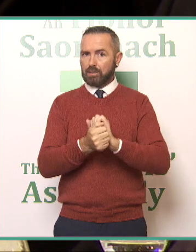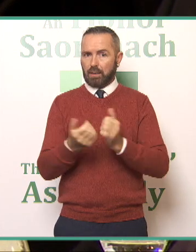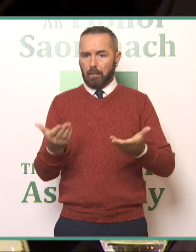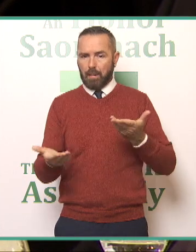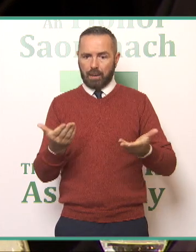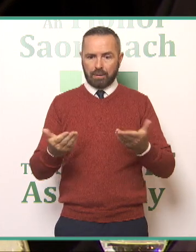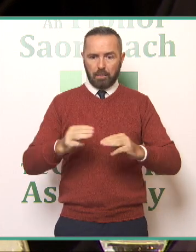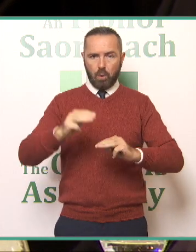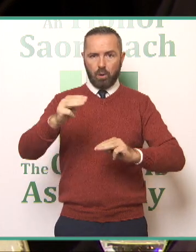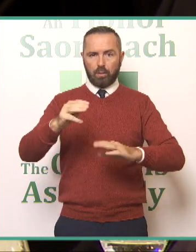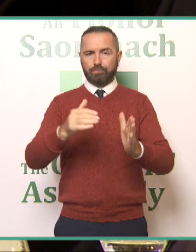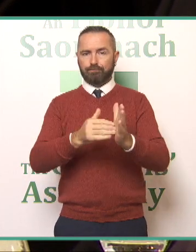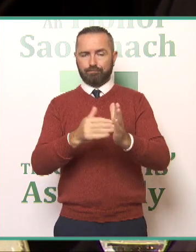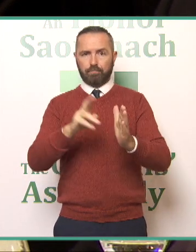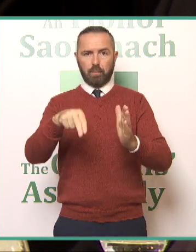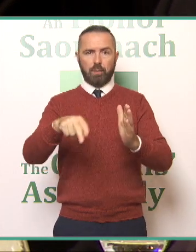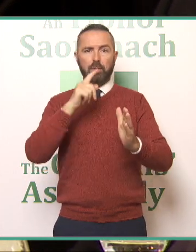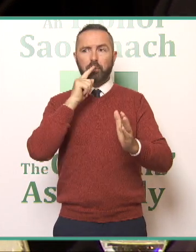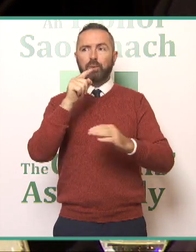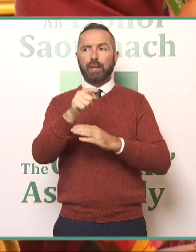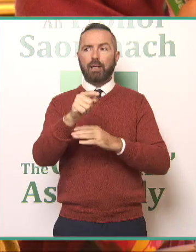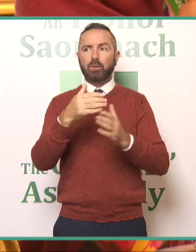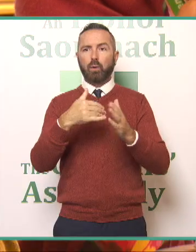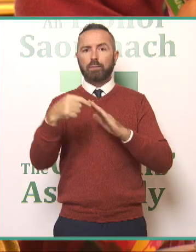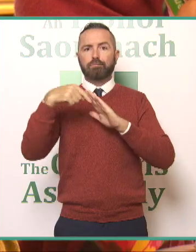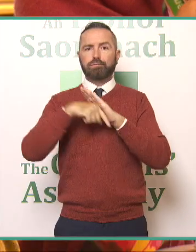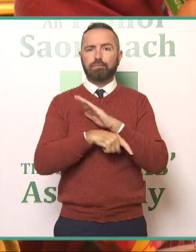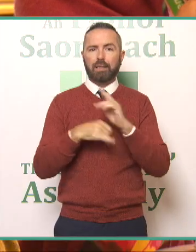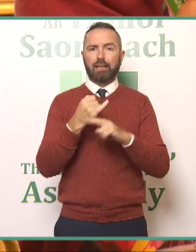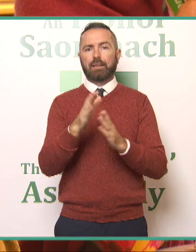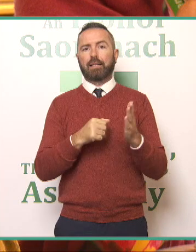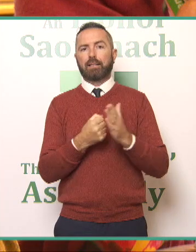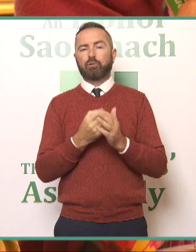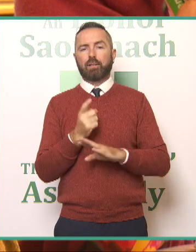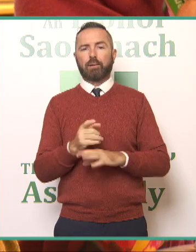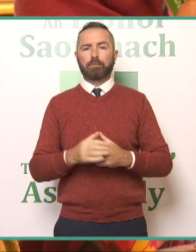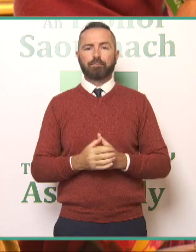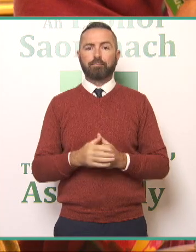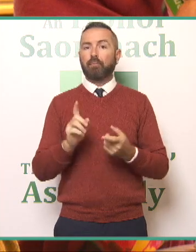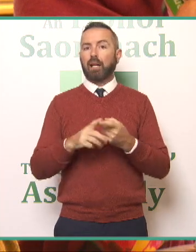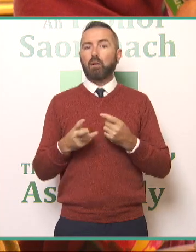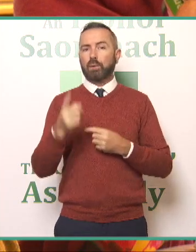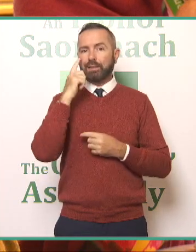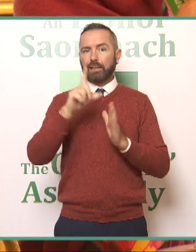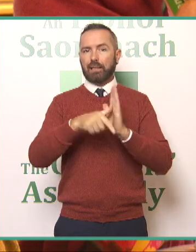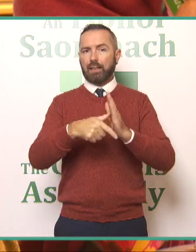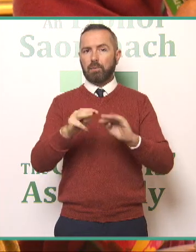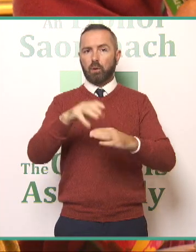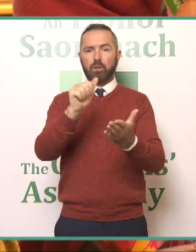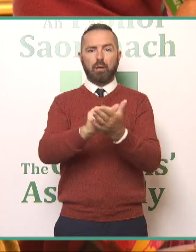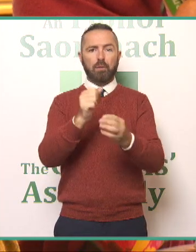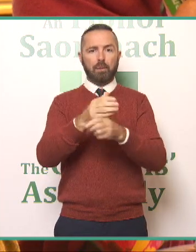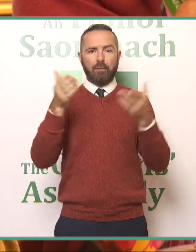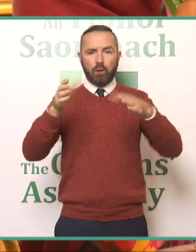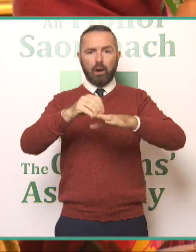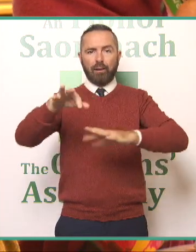out more, but that is basically underpinning that industry there. And then you'll see later documents where they're focusing more on environmental aspects